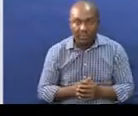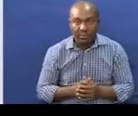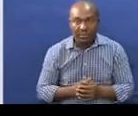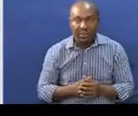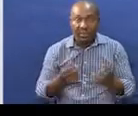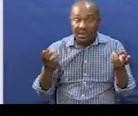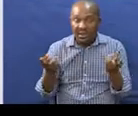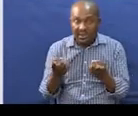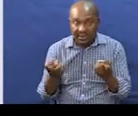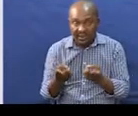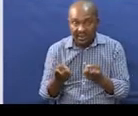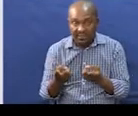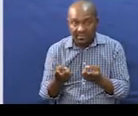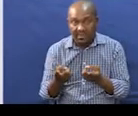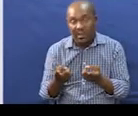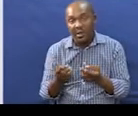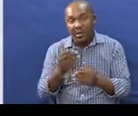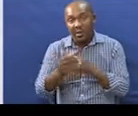elements in a test tube